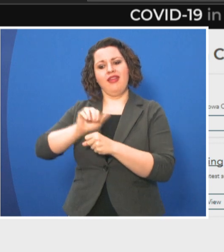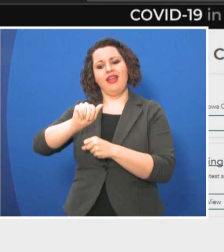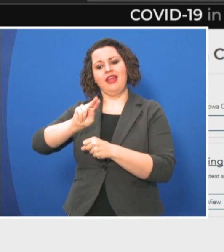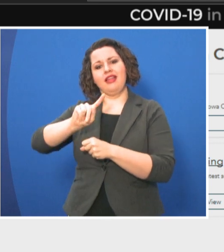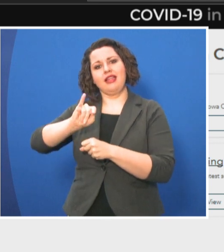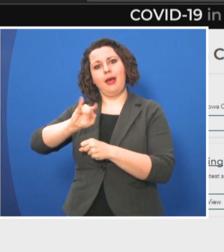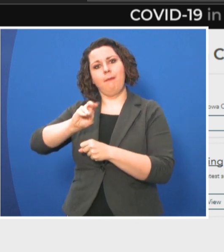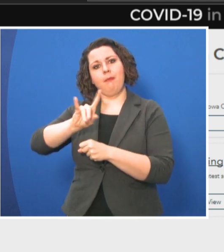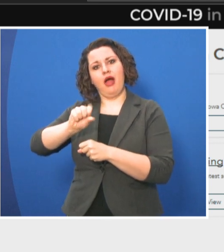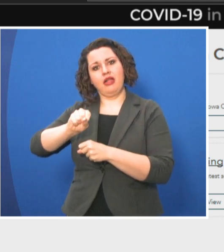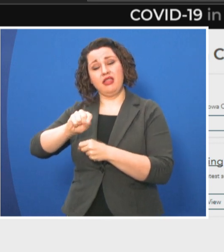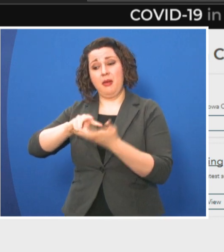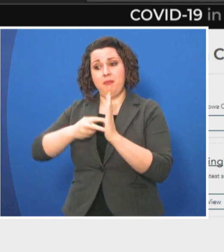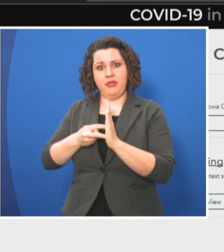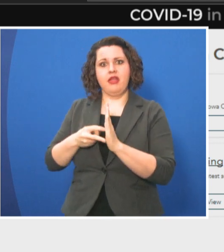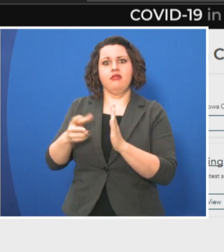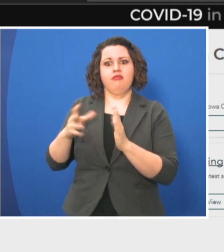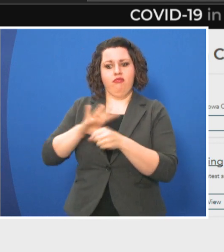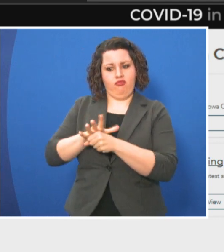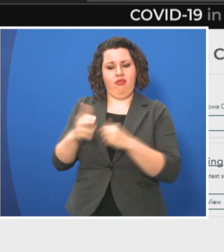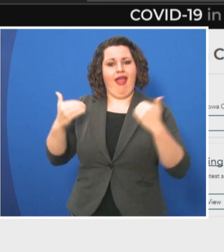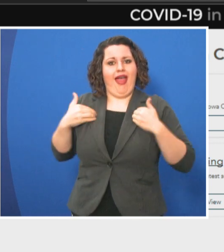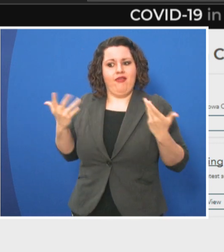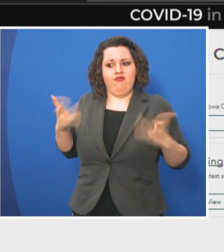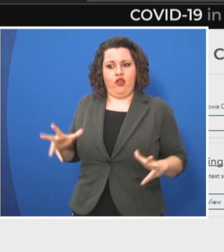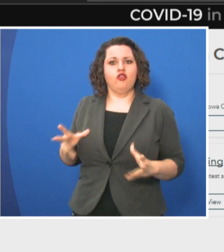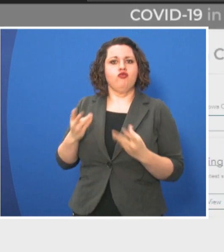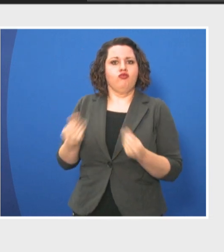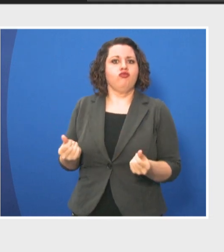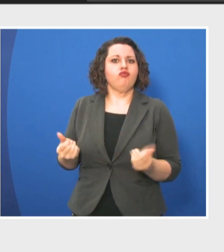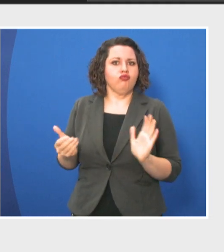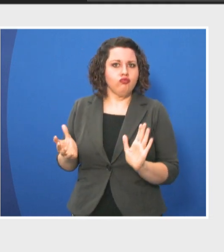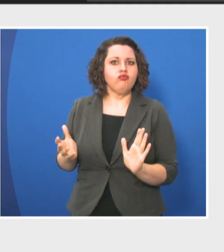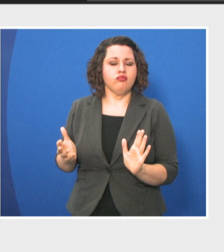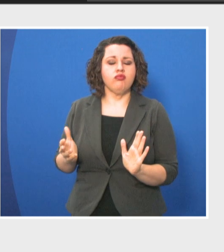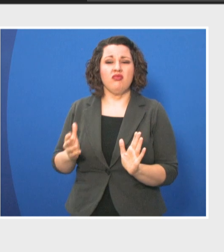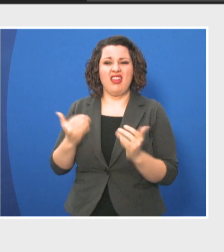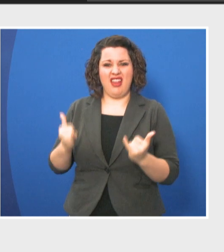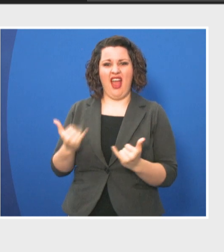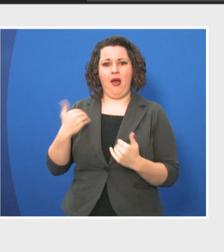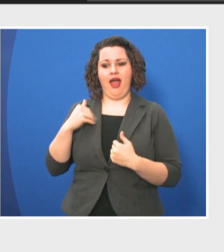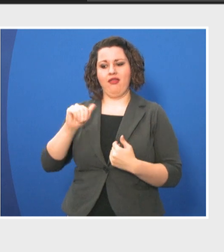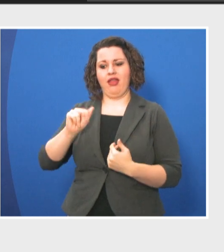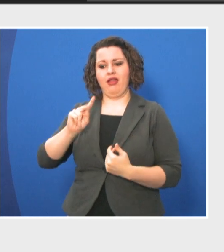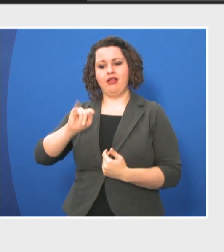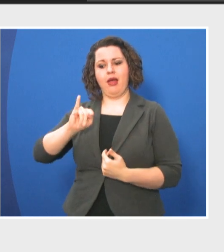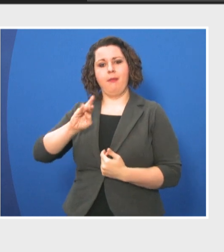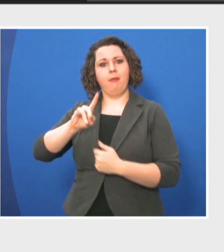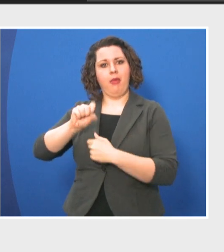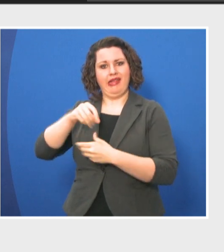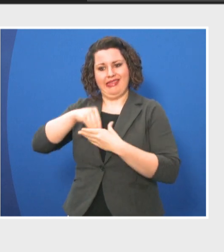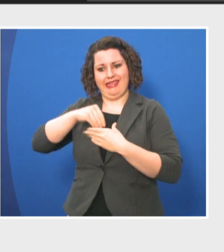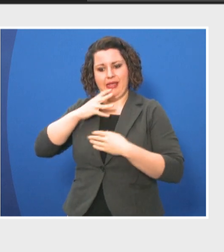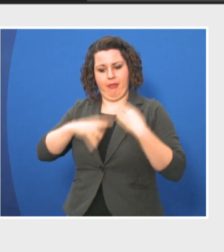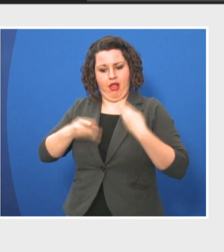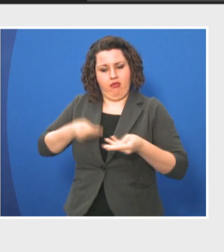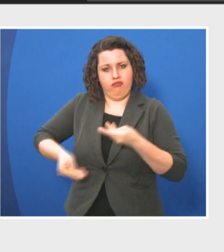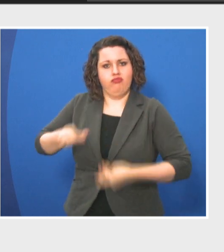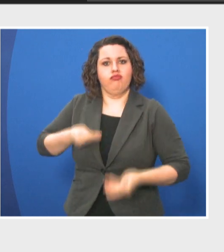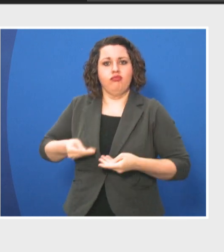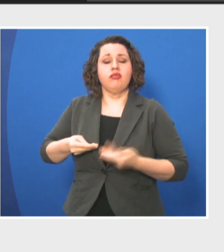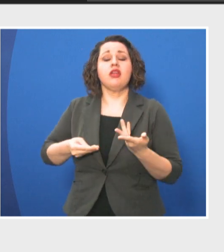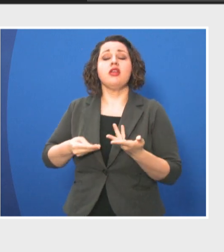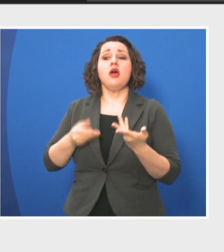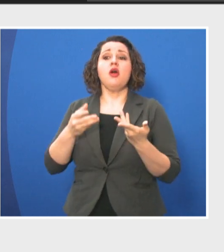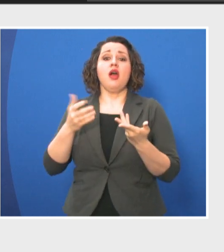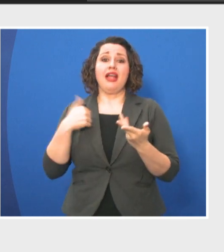person has had and recovered from the virus. I've asked Dr. Padati to share more information about how we're using serology now